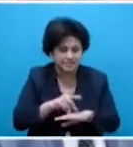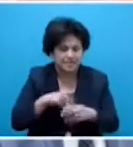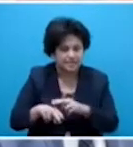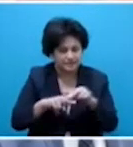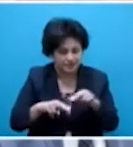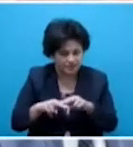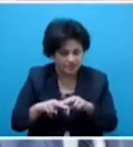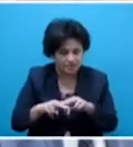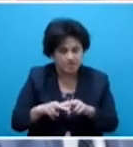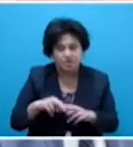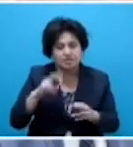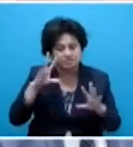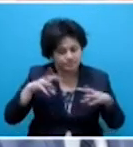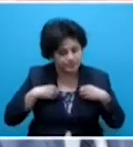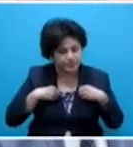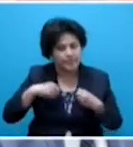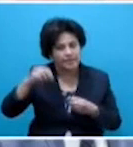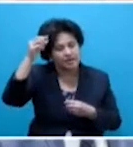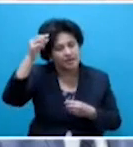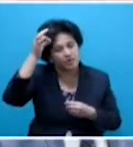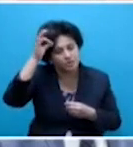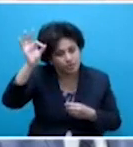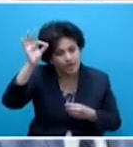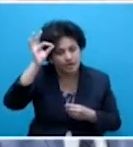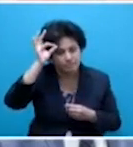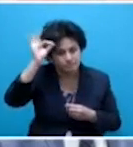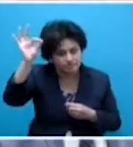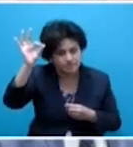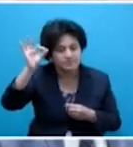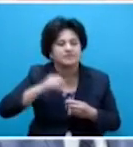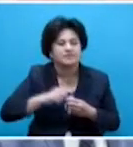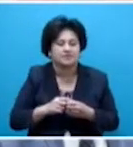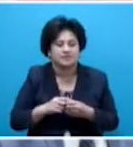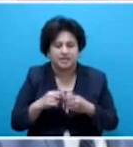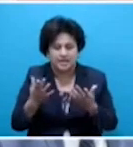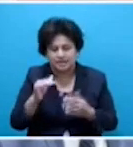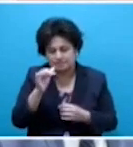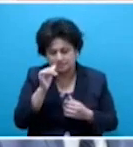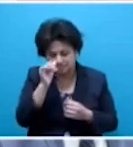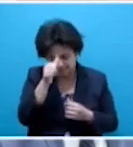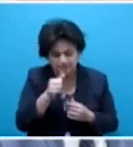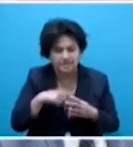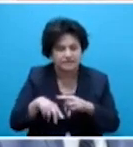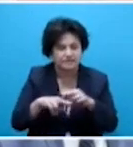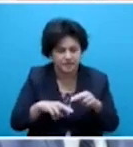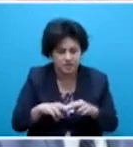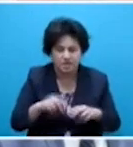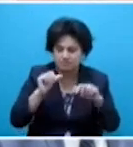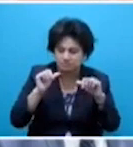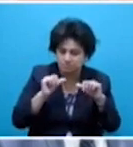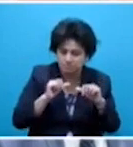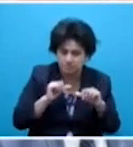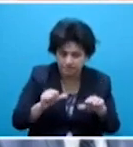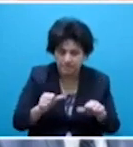Itoke, Ratuman, and Banaban peoples of Fiji and their customary practices, and ensures protection of their